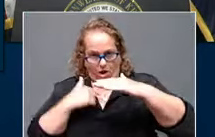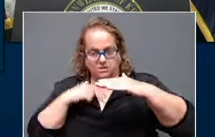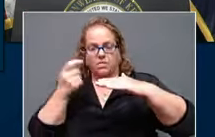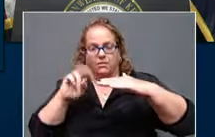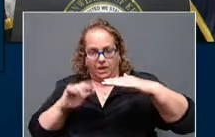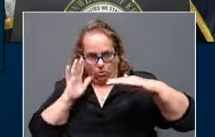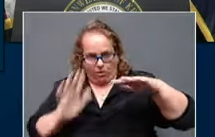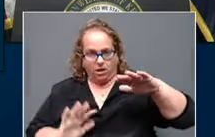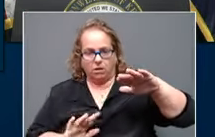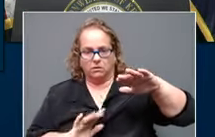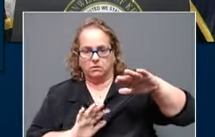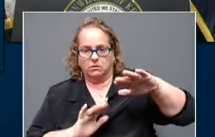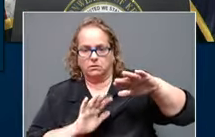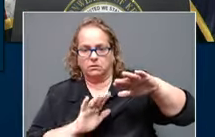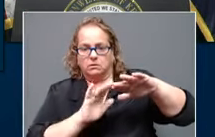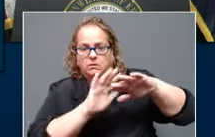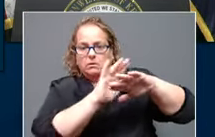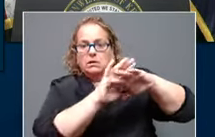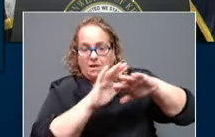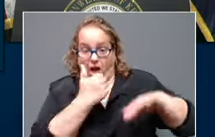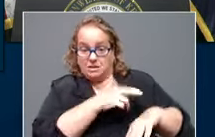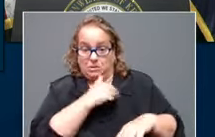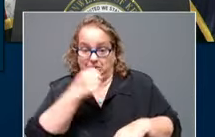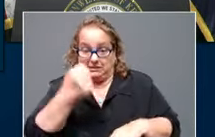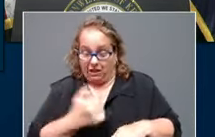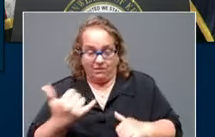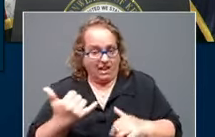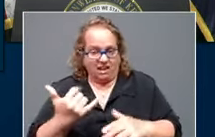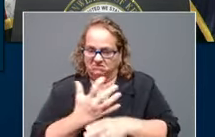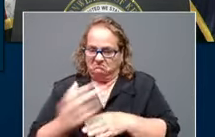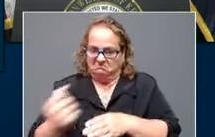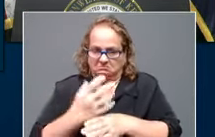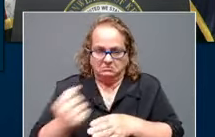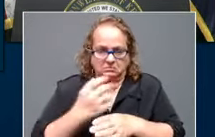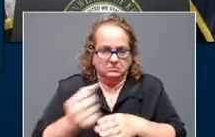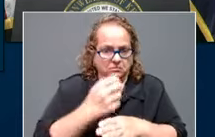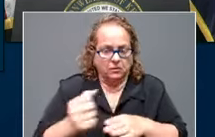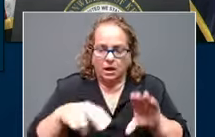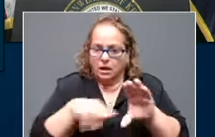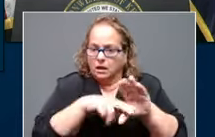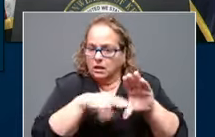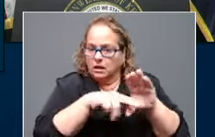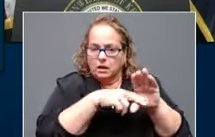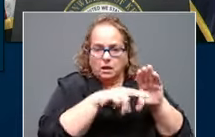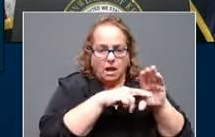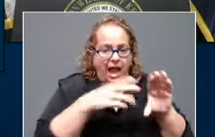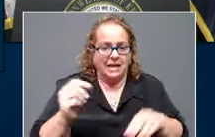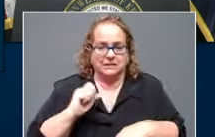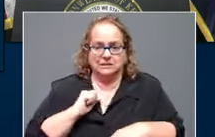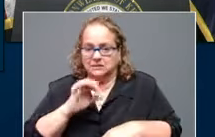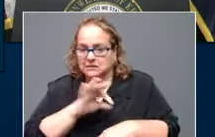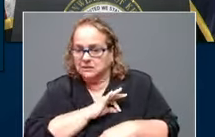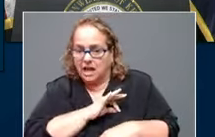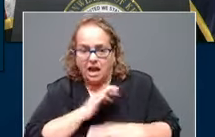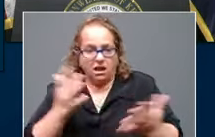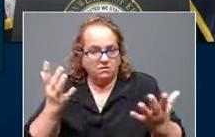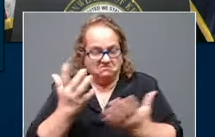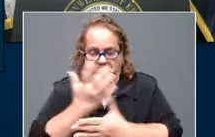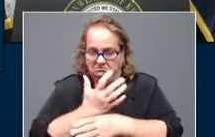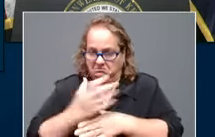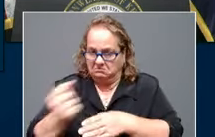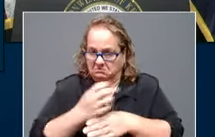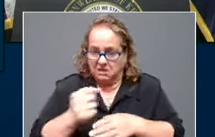many, many young people, including many children's hospital admissions, we are seeing more than ever